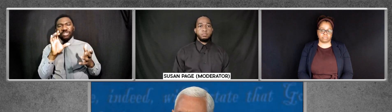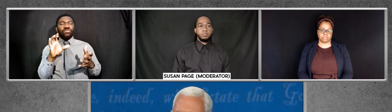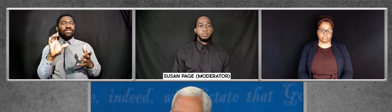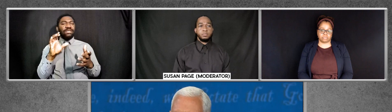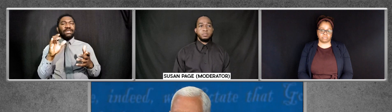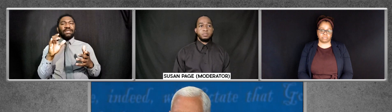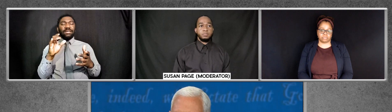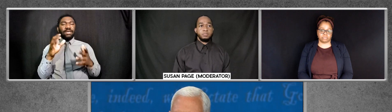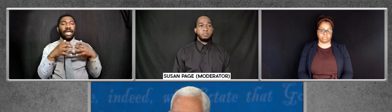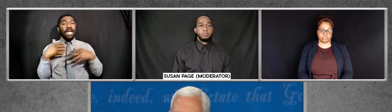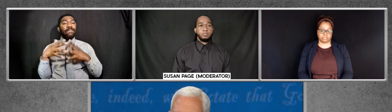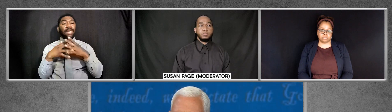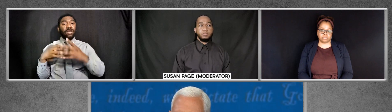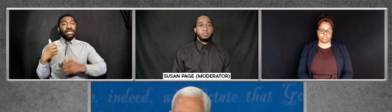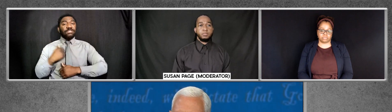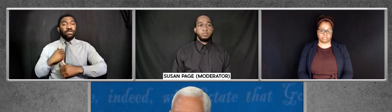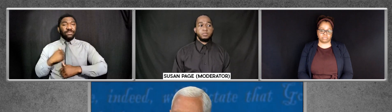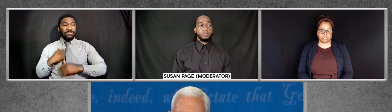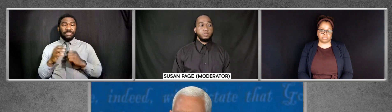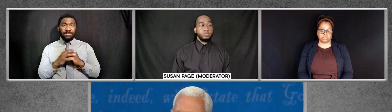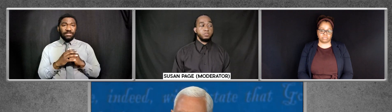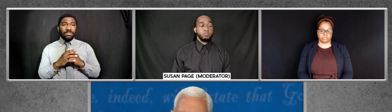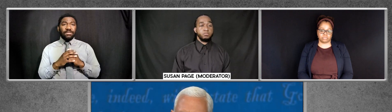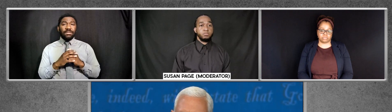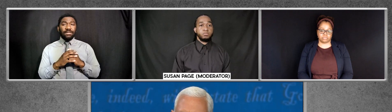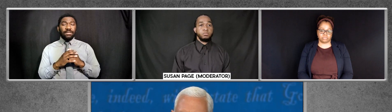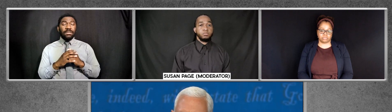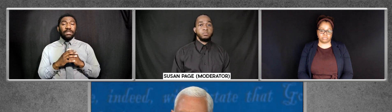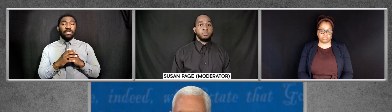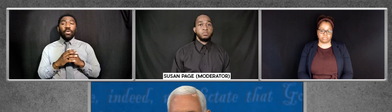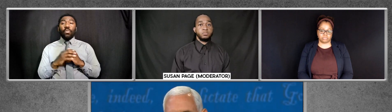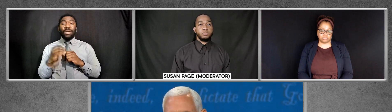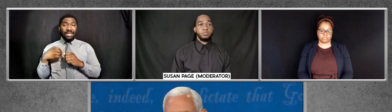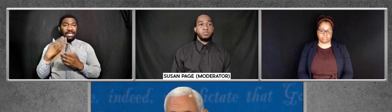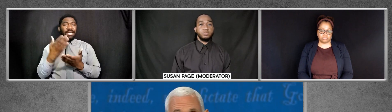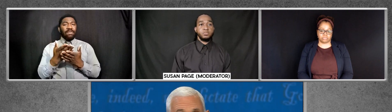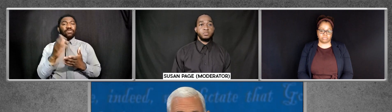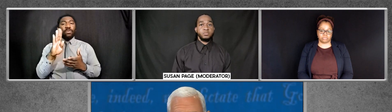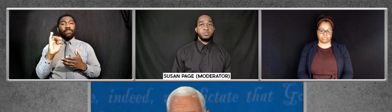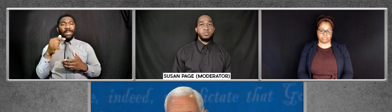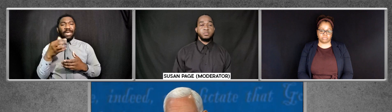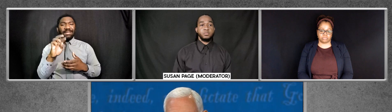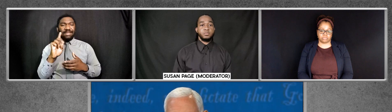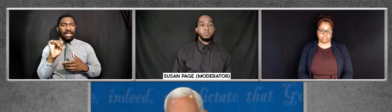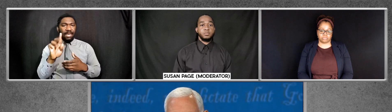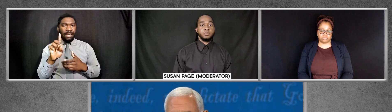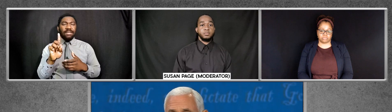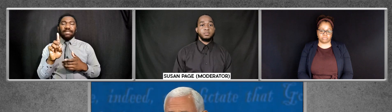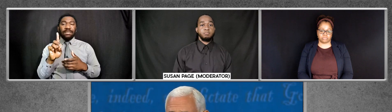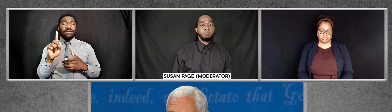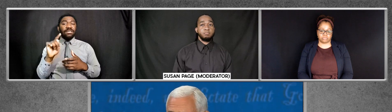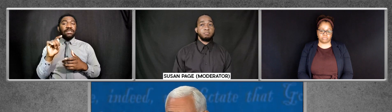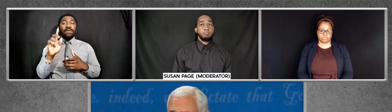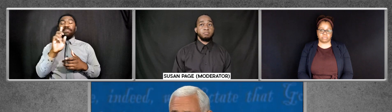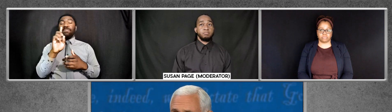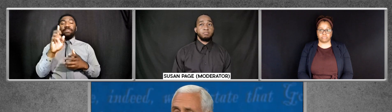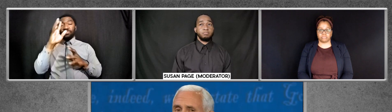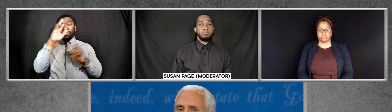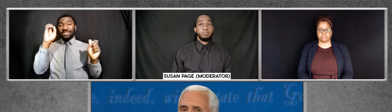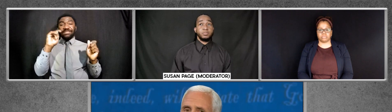to kill more Americans. President Trump didn't hesitate, and Qasem Soleimani is gone. But you deserve to know that